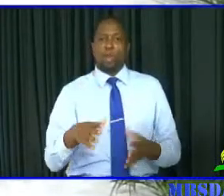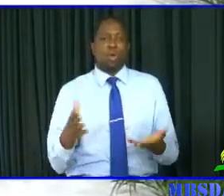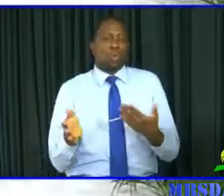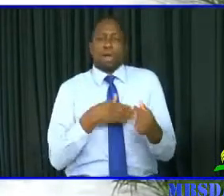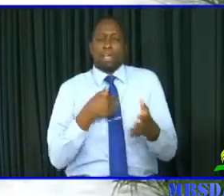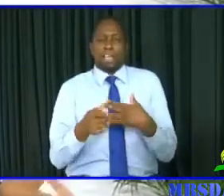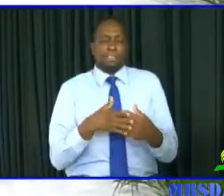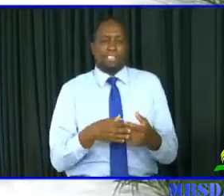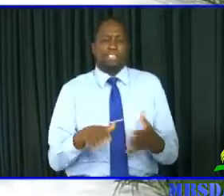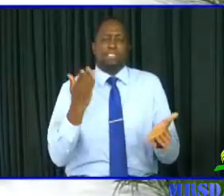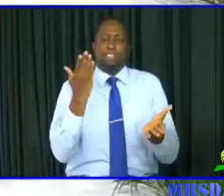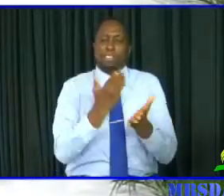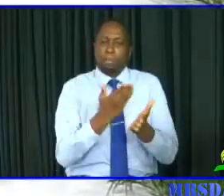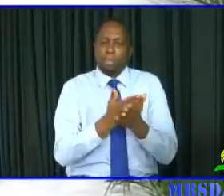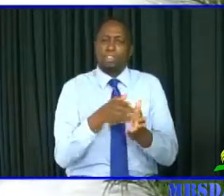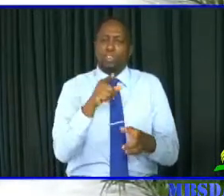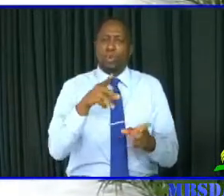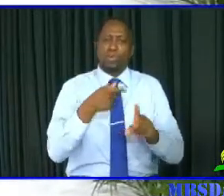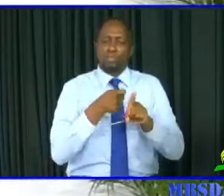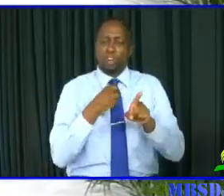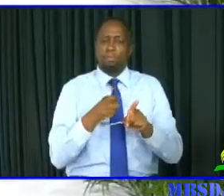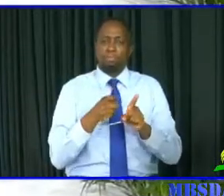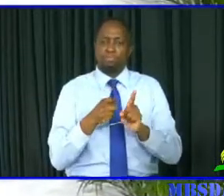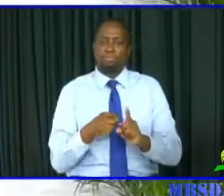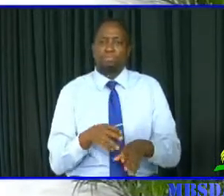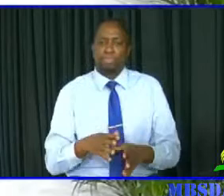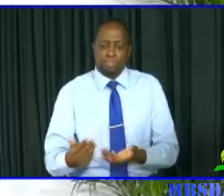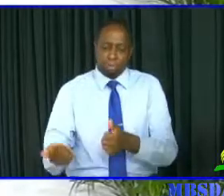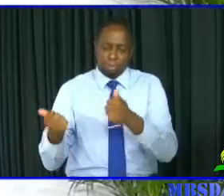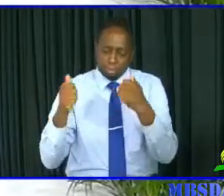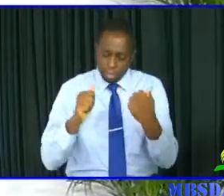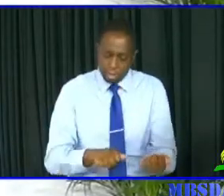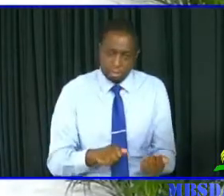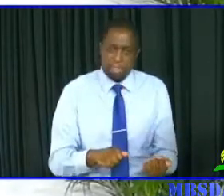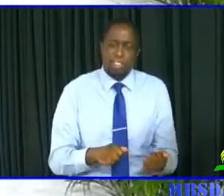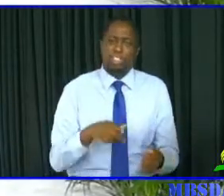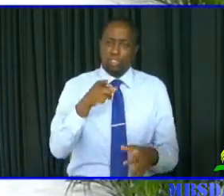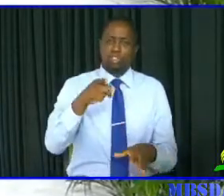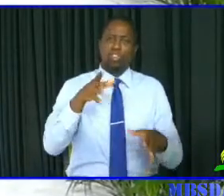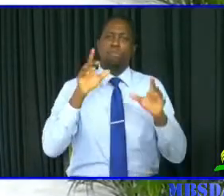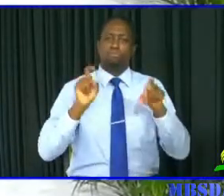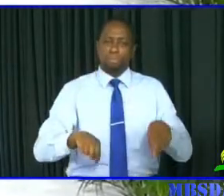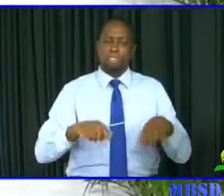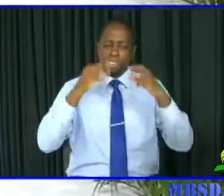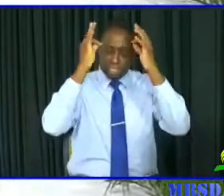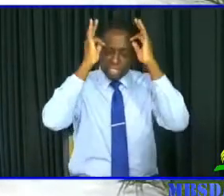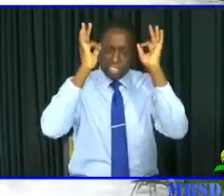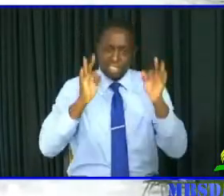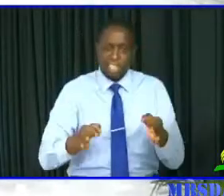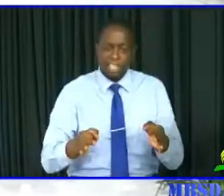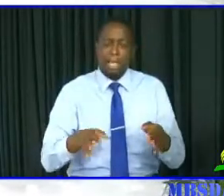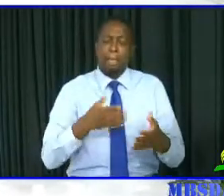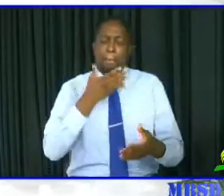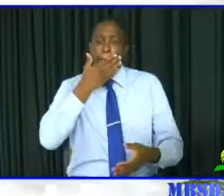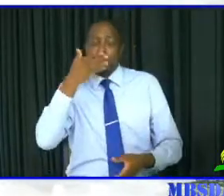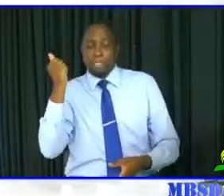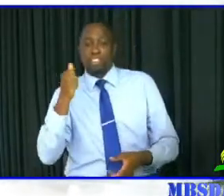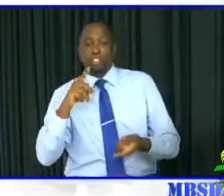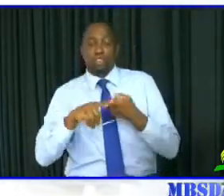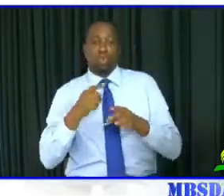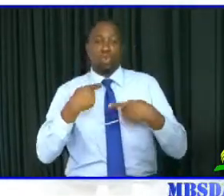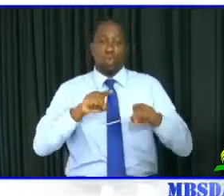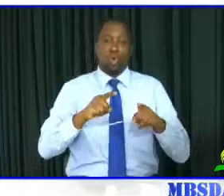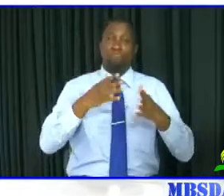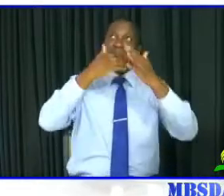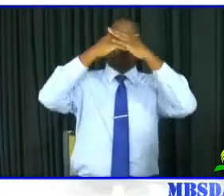you, leave it behind in the name of Jesus Christ. You got to decide that it is better to go into the kingdom of